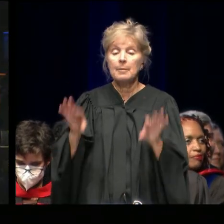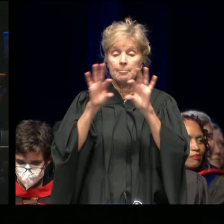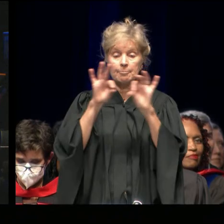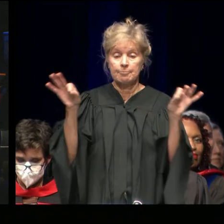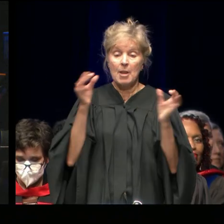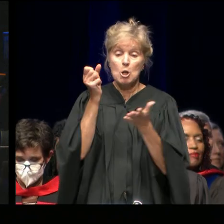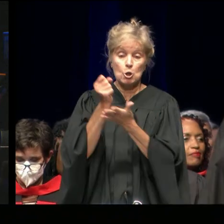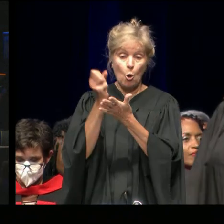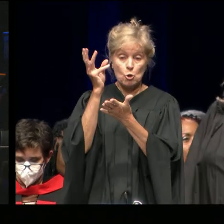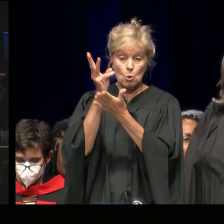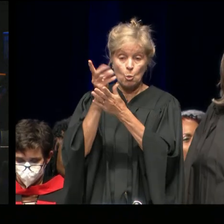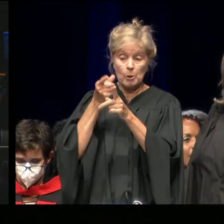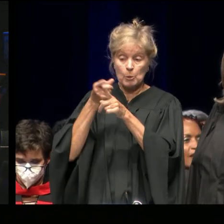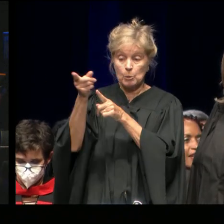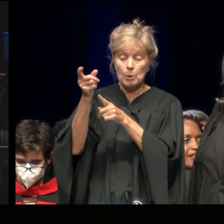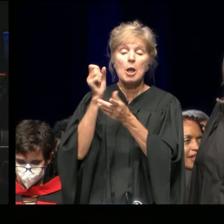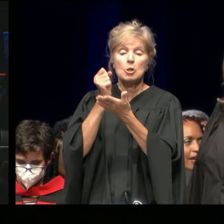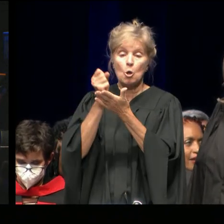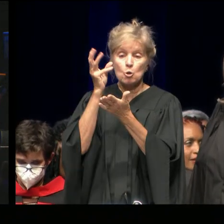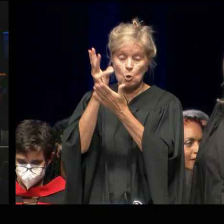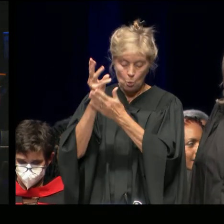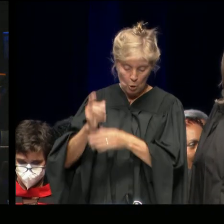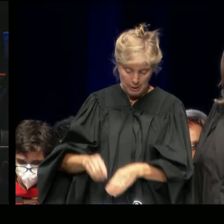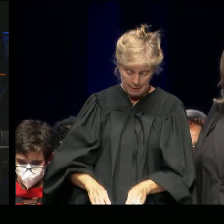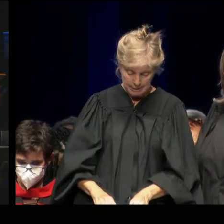Bachelor of Social Work in Social Work.